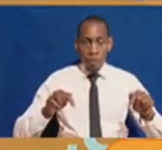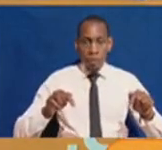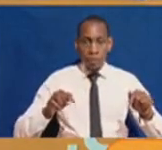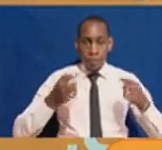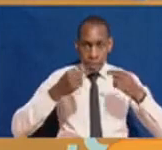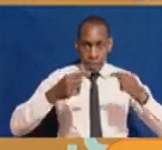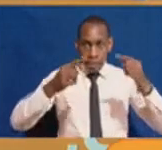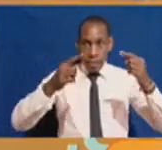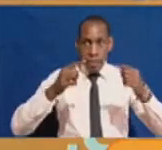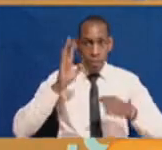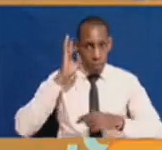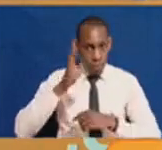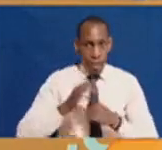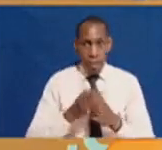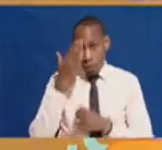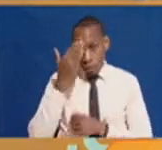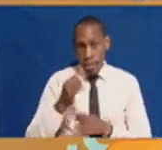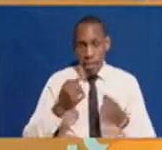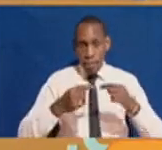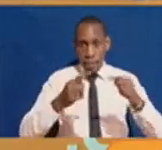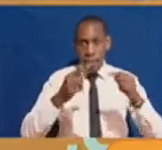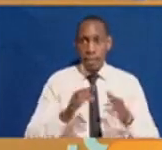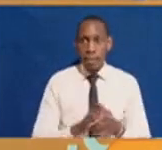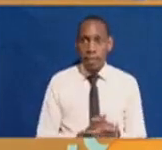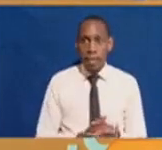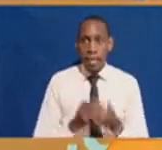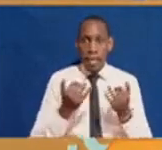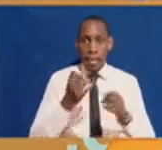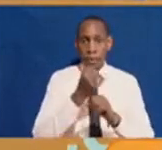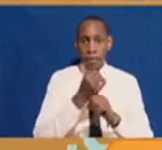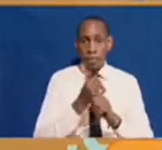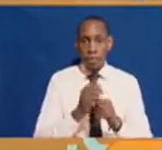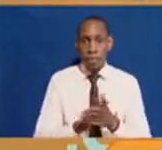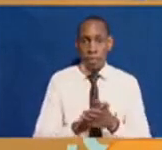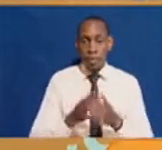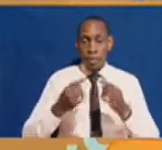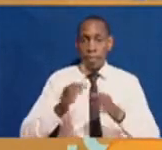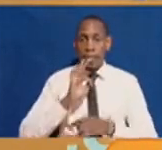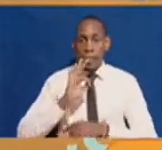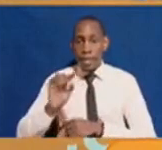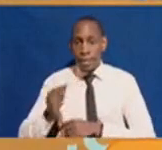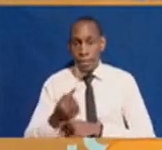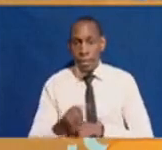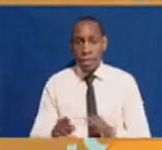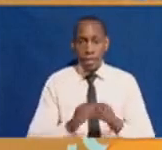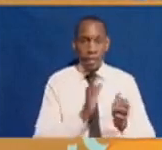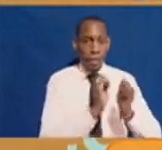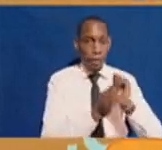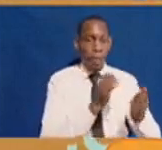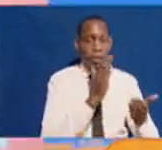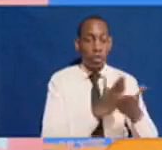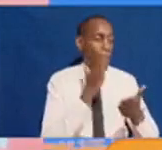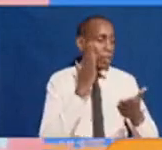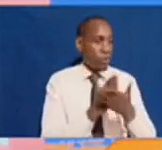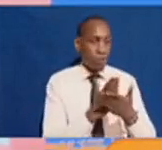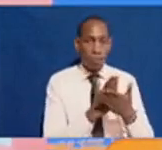nitashinda. Kwa jili nimeshinda 1,300. Na hii kitu ni ukweli na ukweli